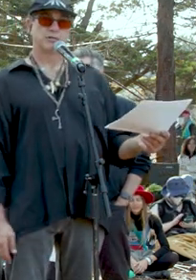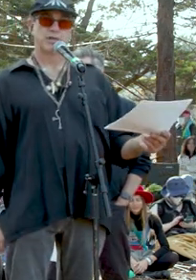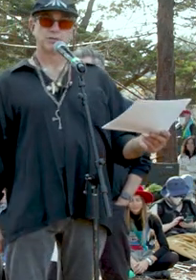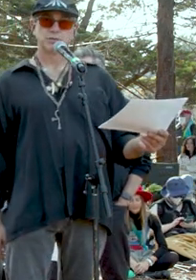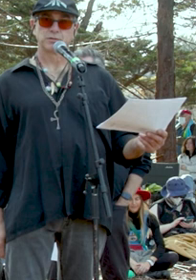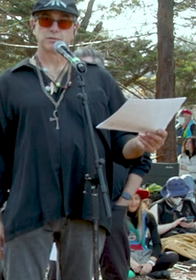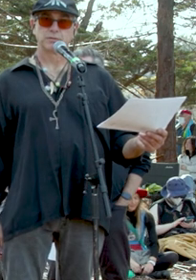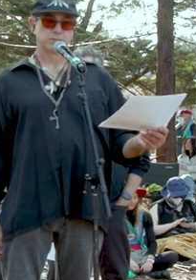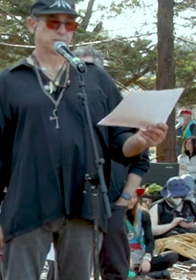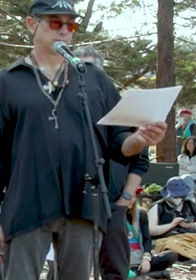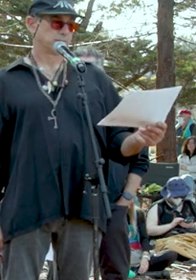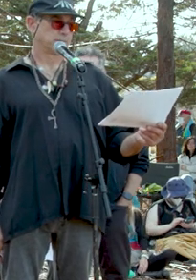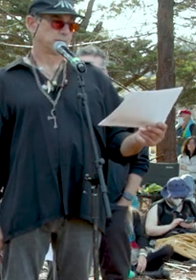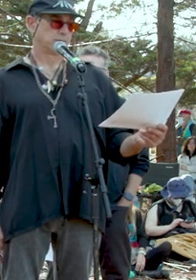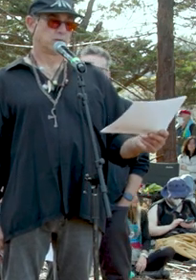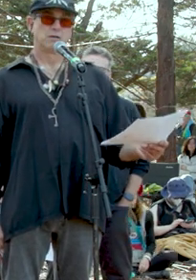Pharaoh Sanders.